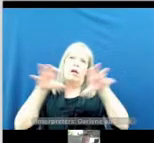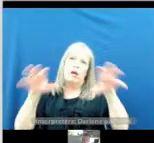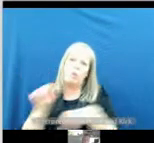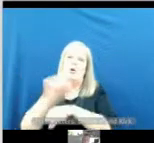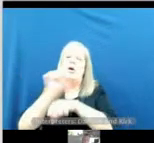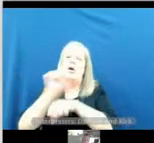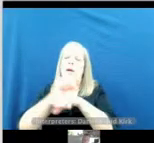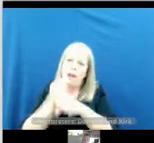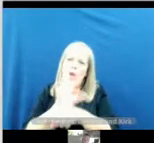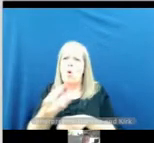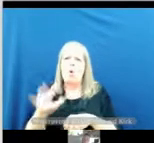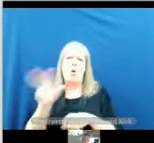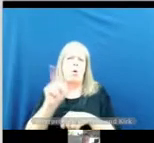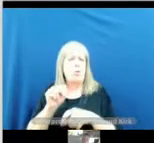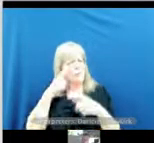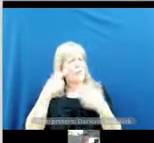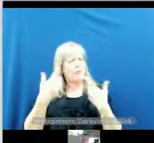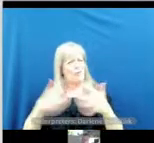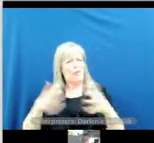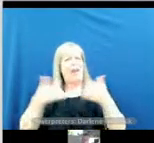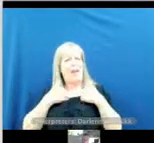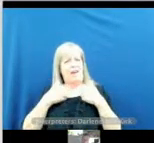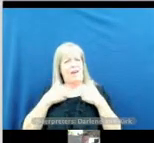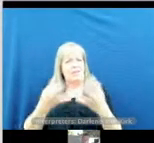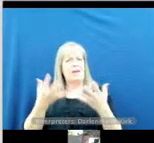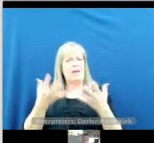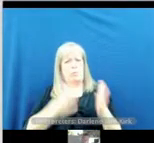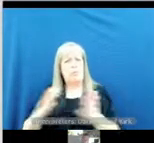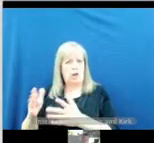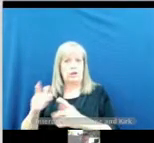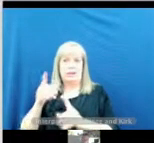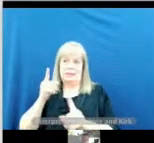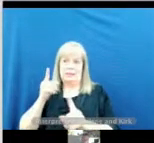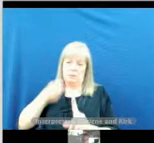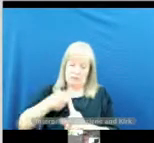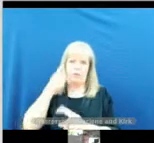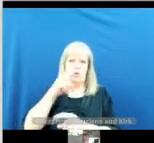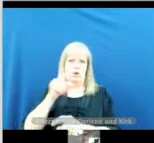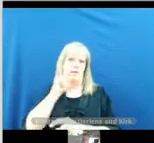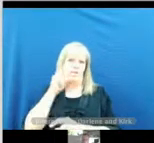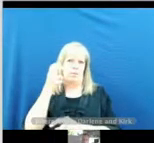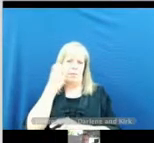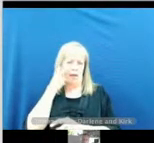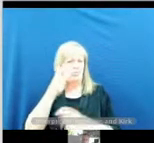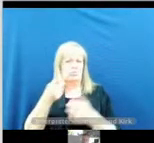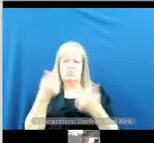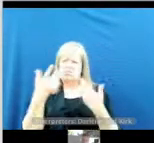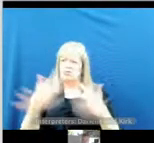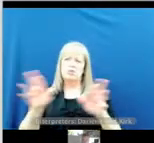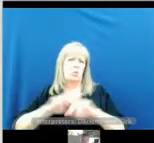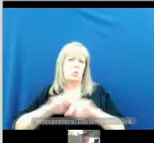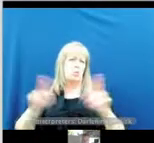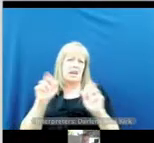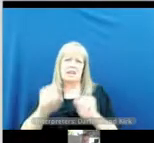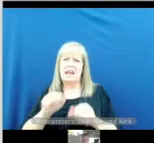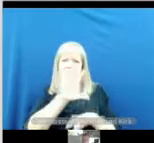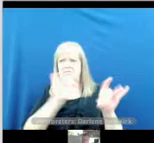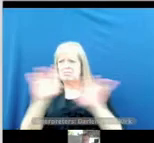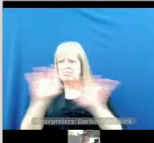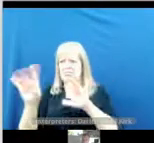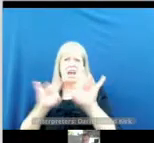or prepared presentations specifically on deafblind content that are available. More specifically,